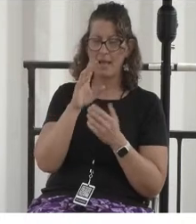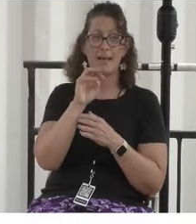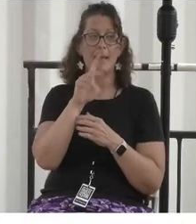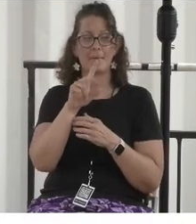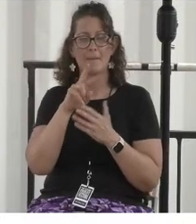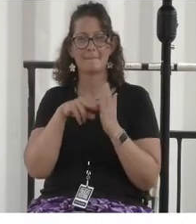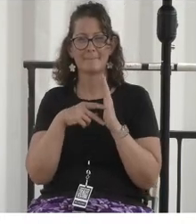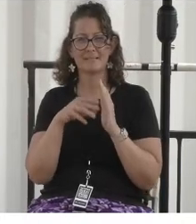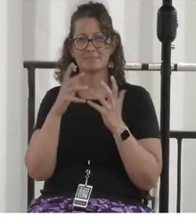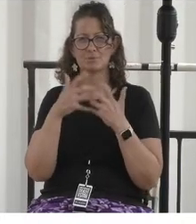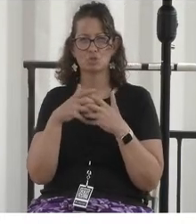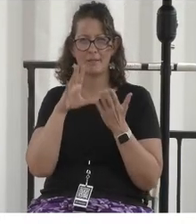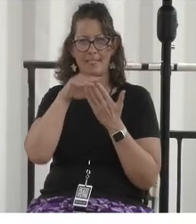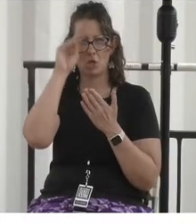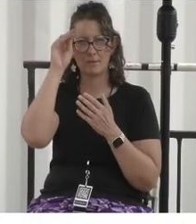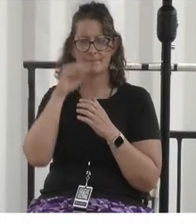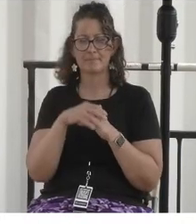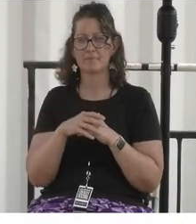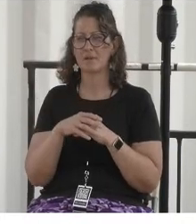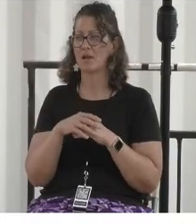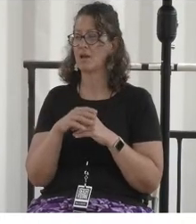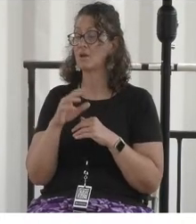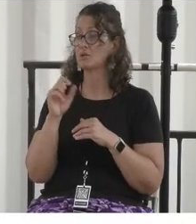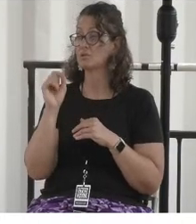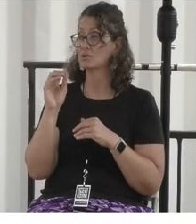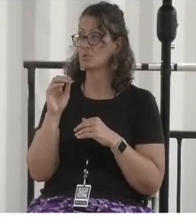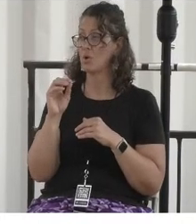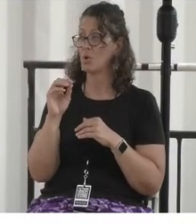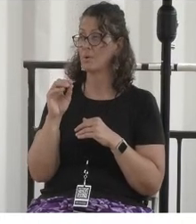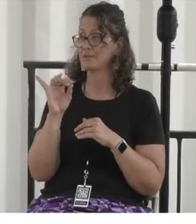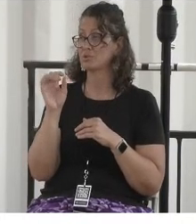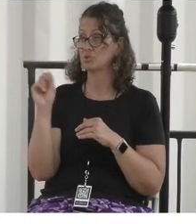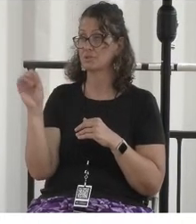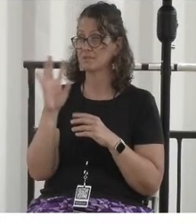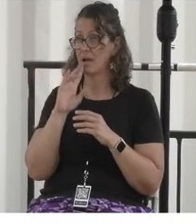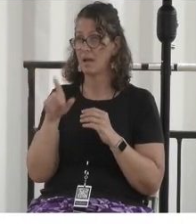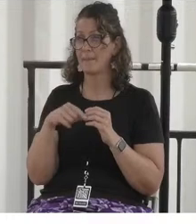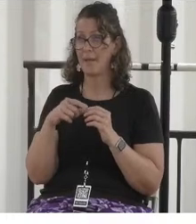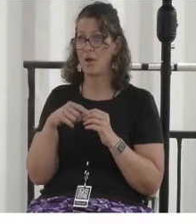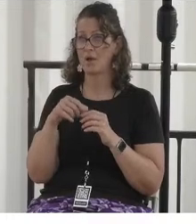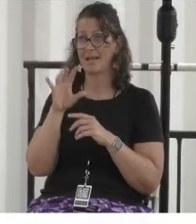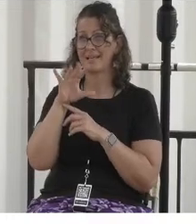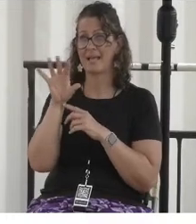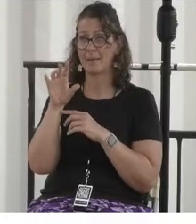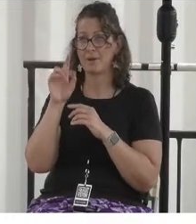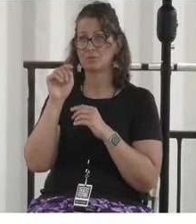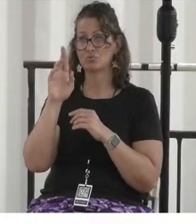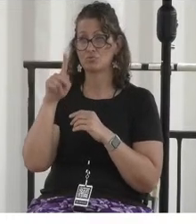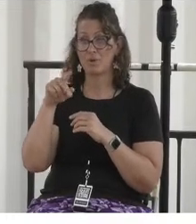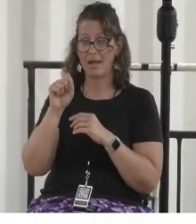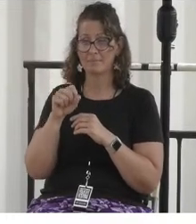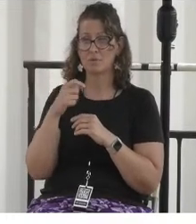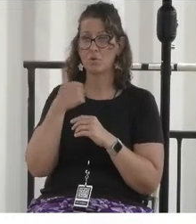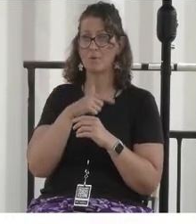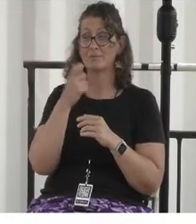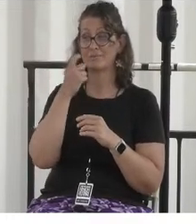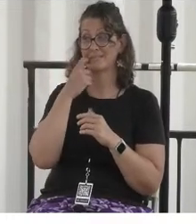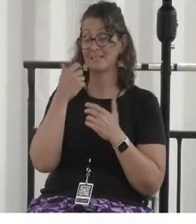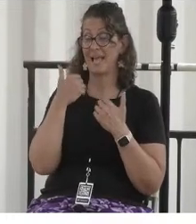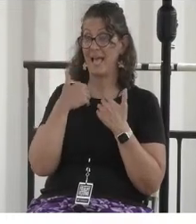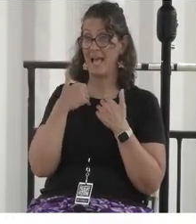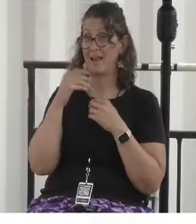learning. And Jess was talking about camera traps. We recently had a photograph in our African carnivore wild